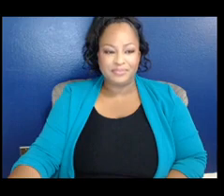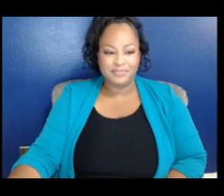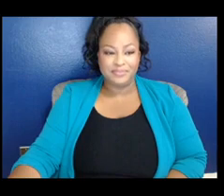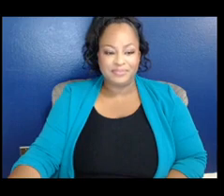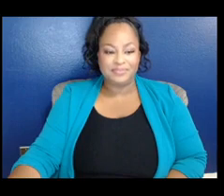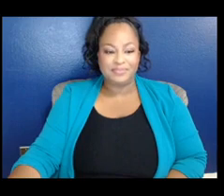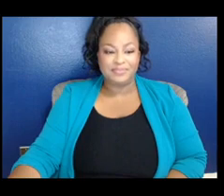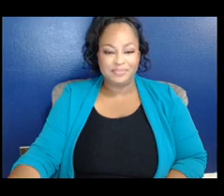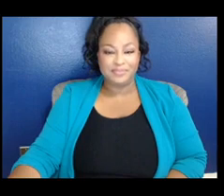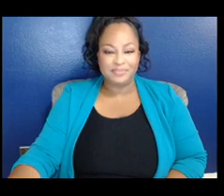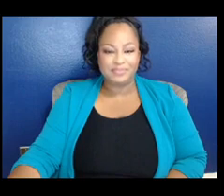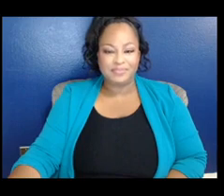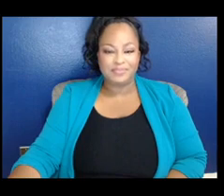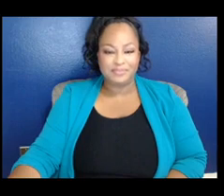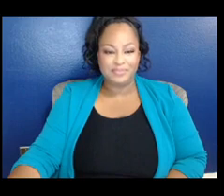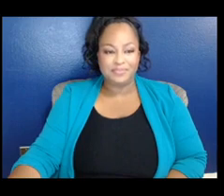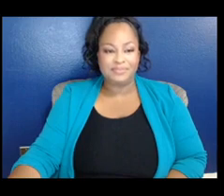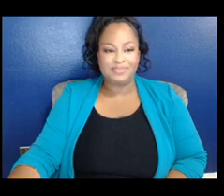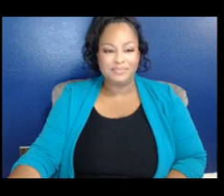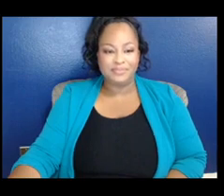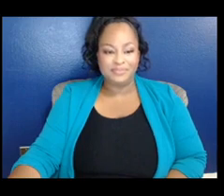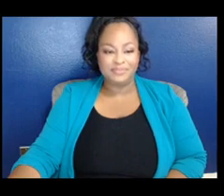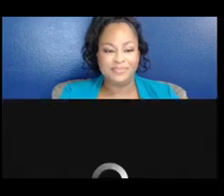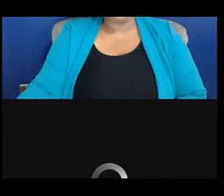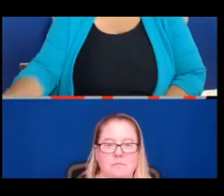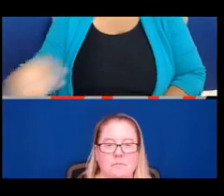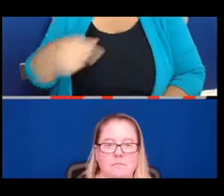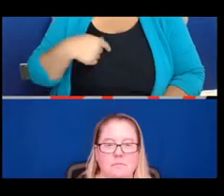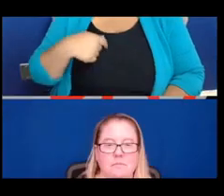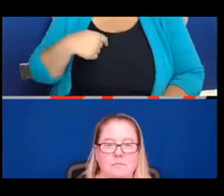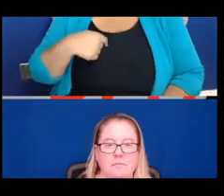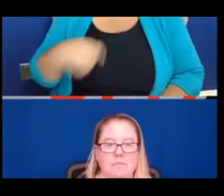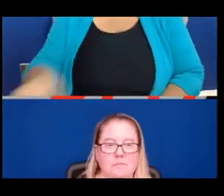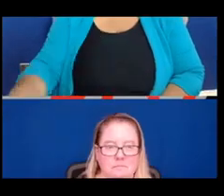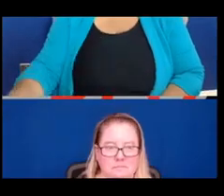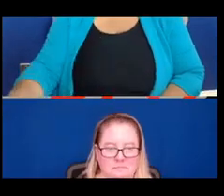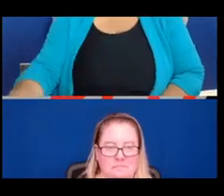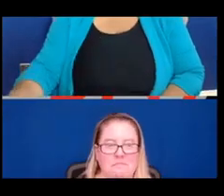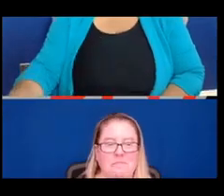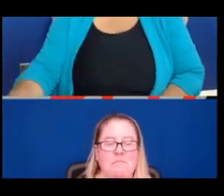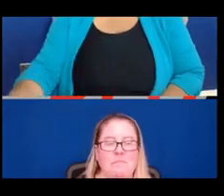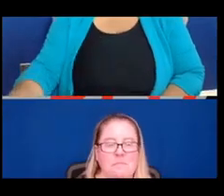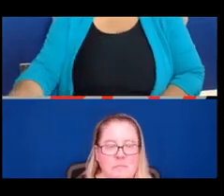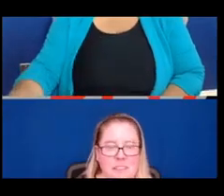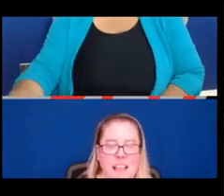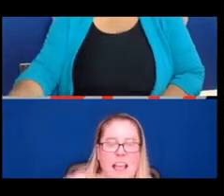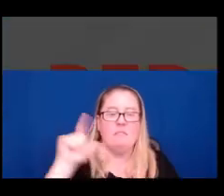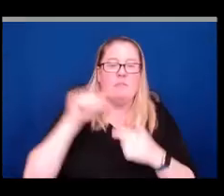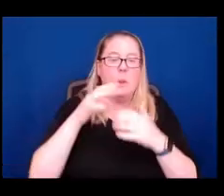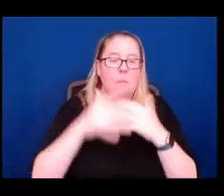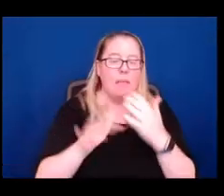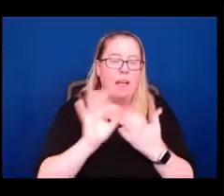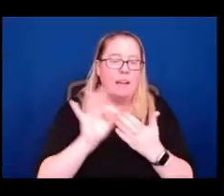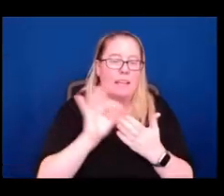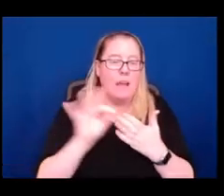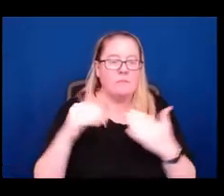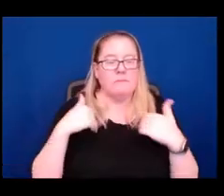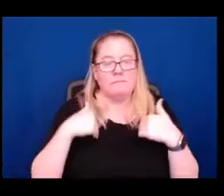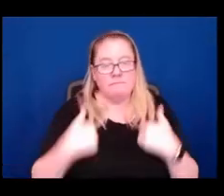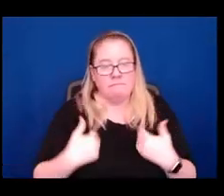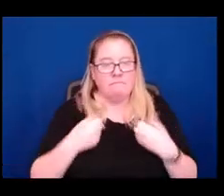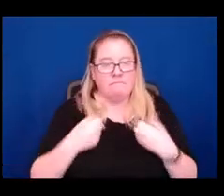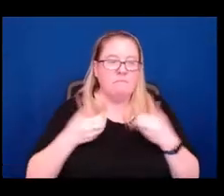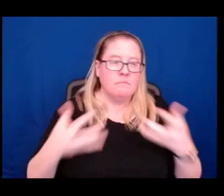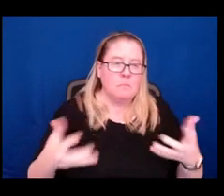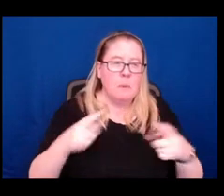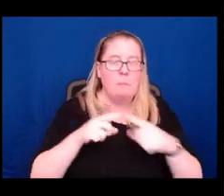risk factor for heart disease as well. As you mentioned, having low blood counts can make you feel fatigued, tired, but it can also affect